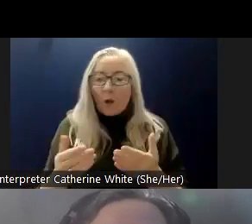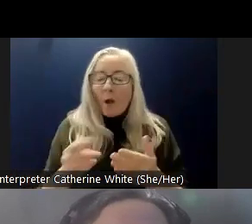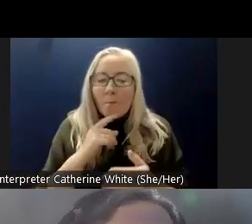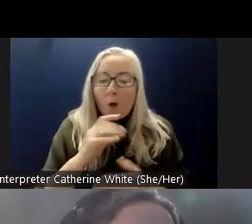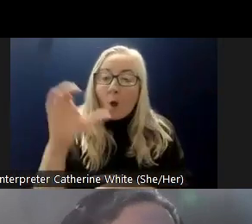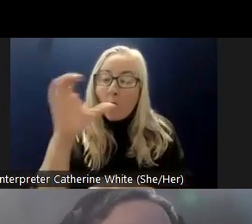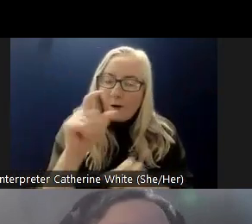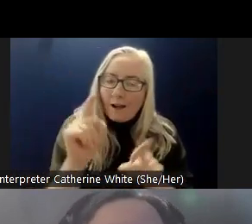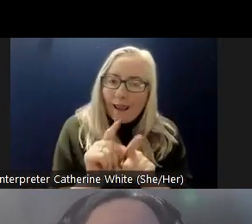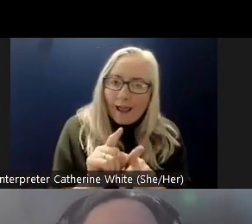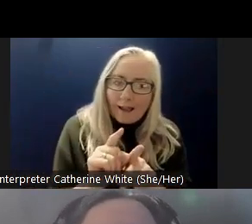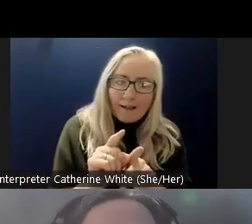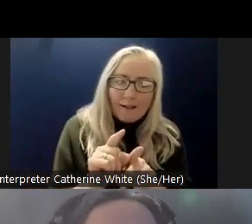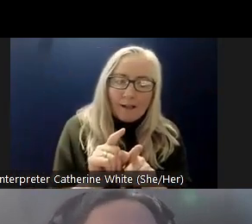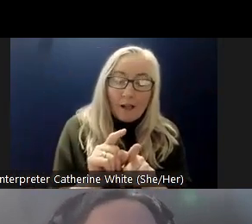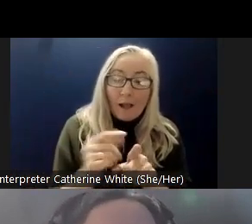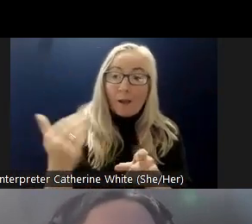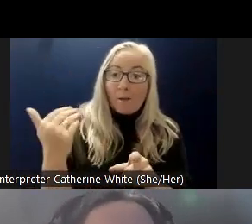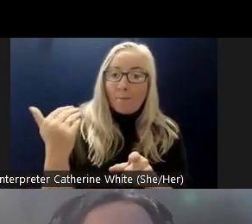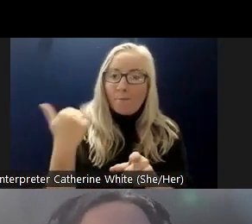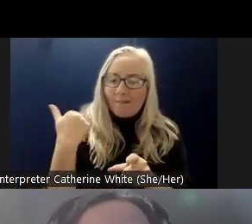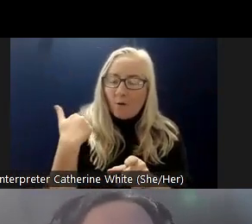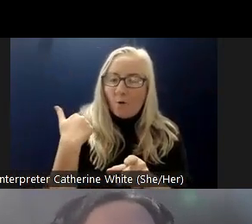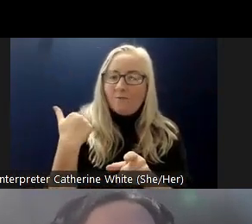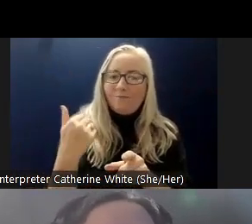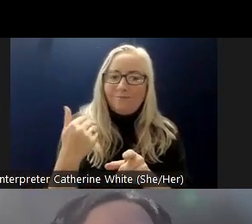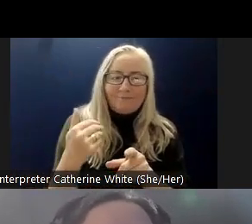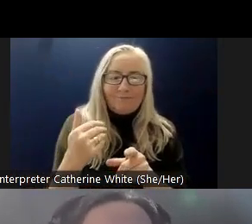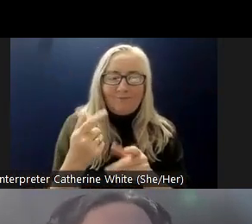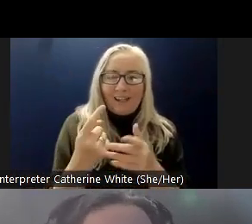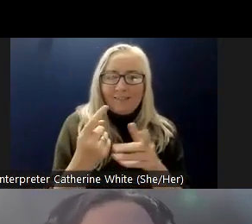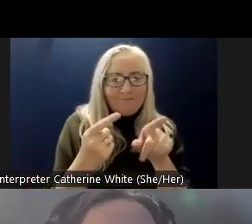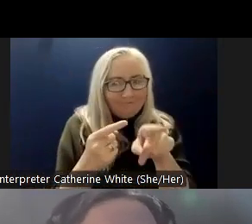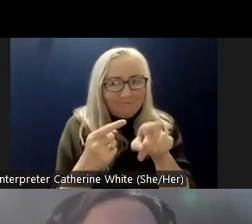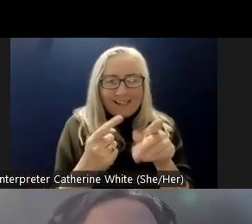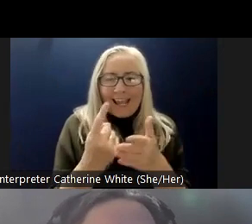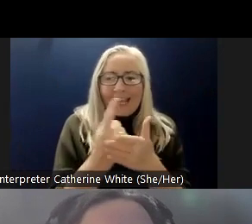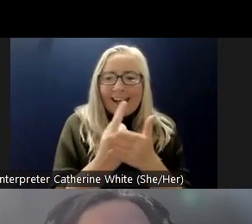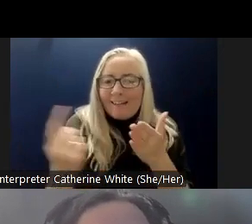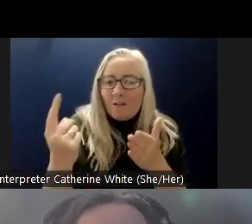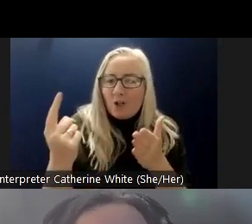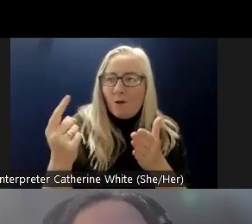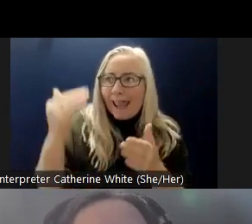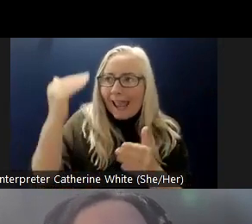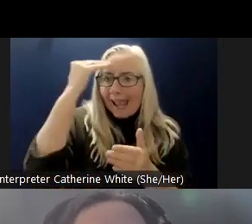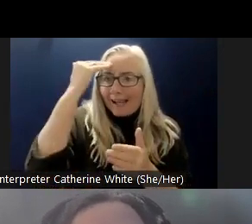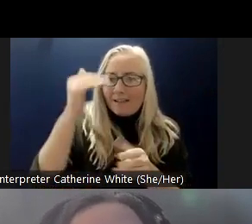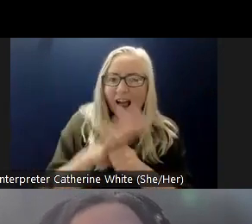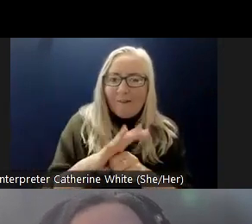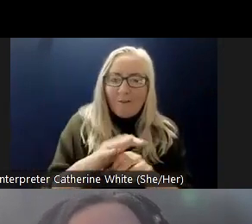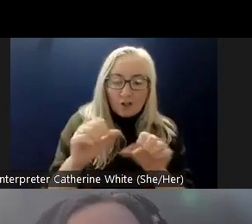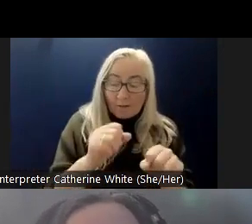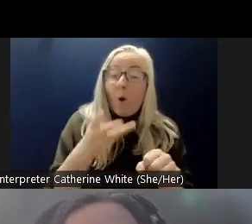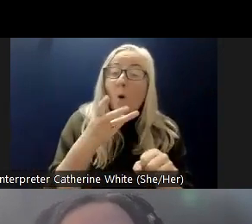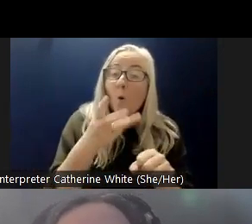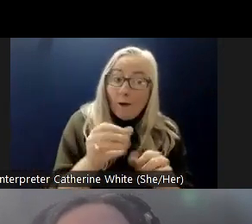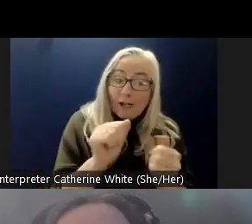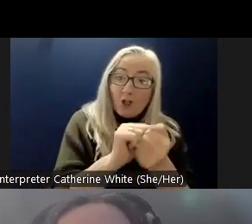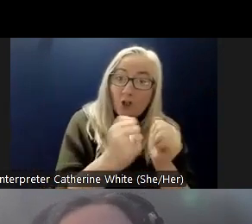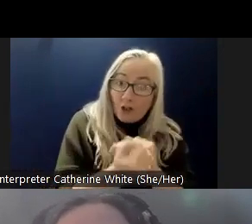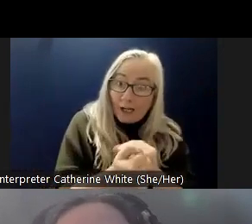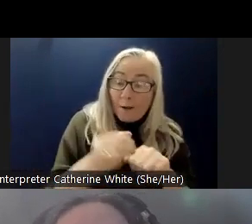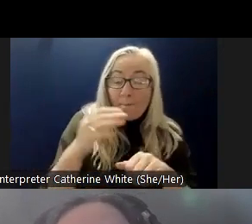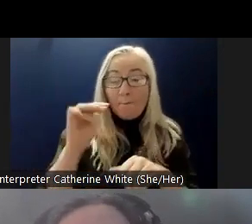that what was dealt with by individual heads of service will change. So there might be more than